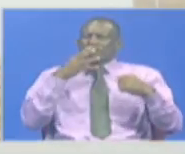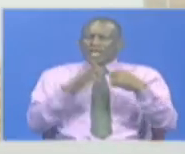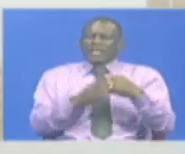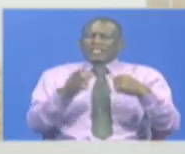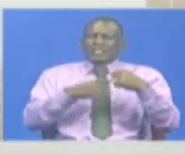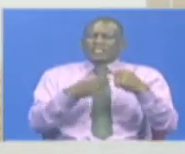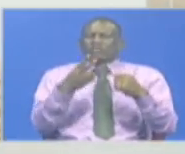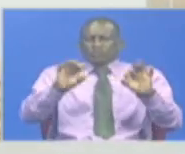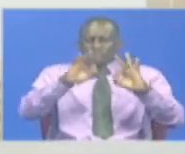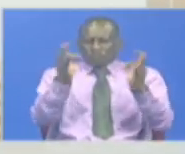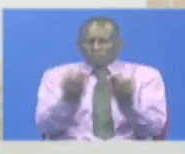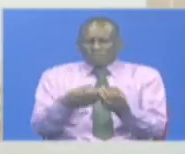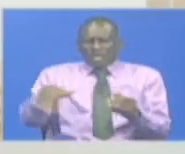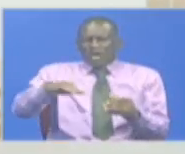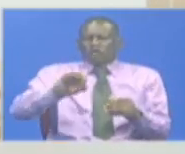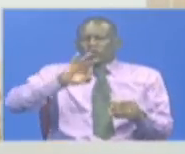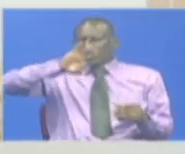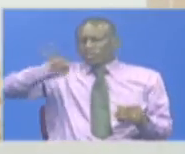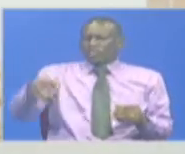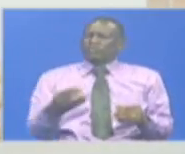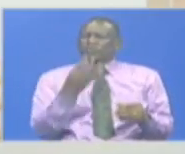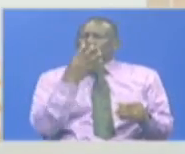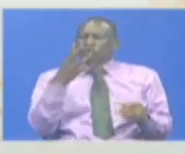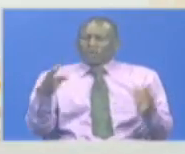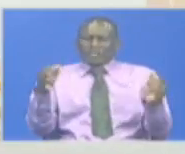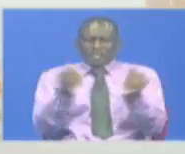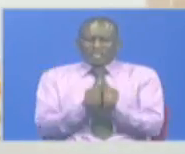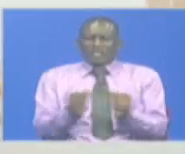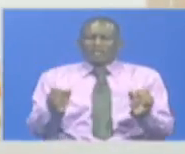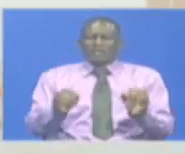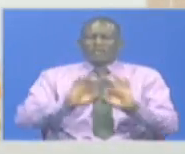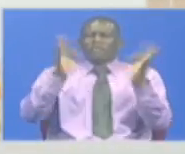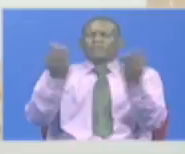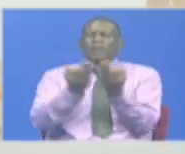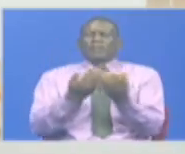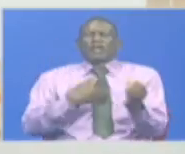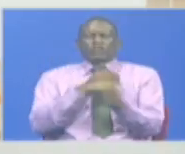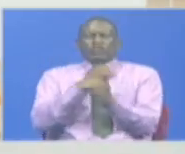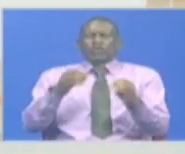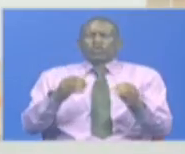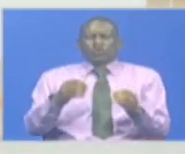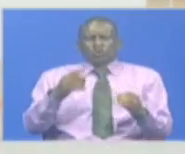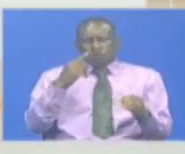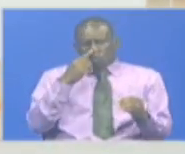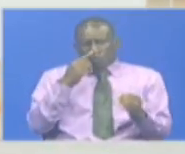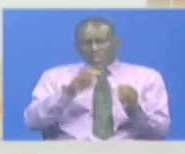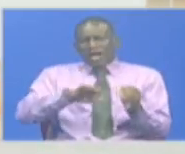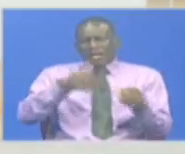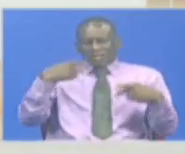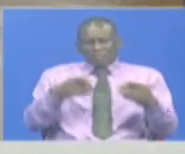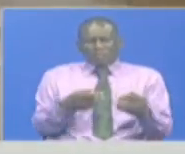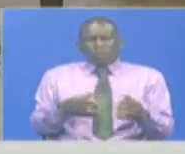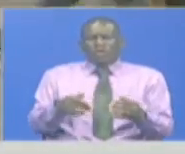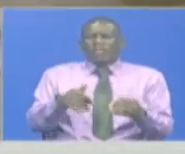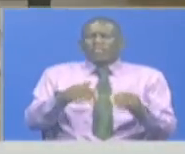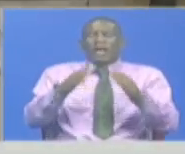About 3,410 families are homeless. Others have been marooned and need to be evacuated.